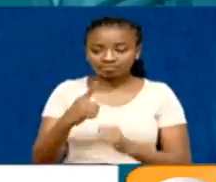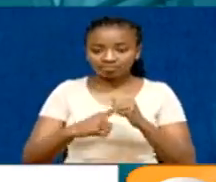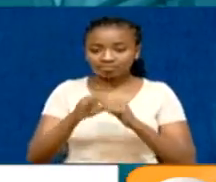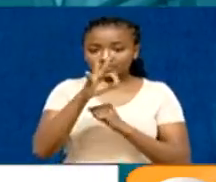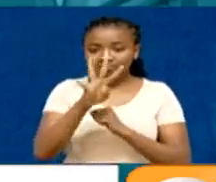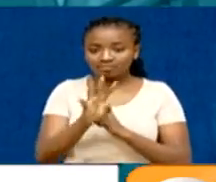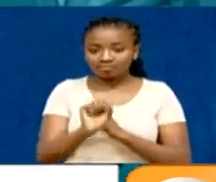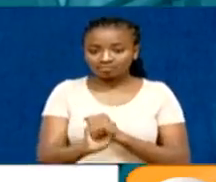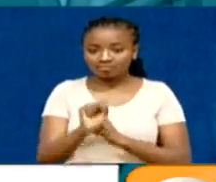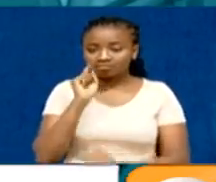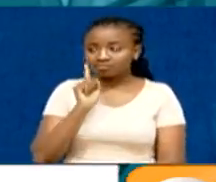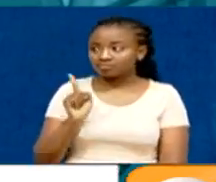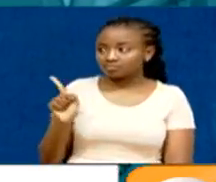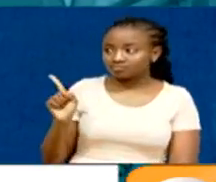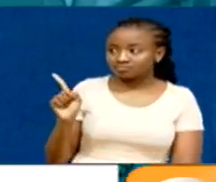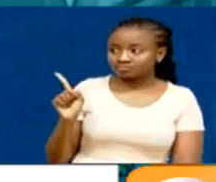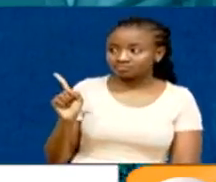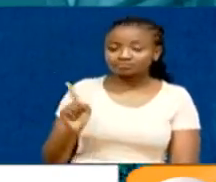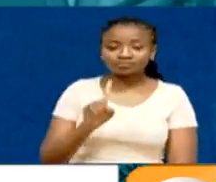that was tested in the last 24 hours.